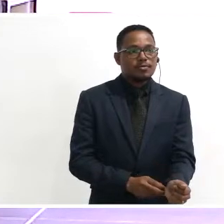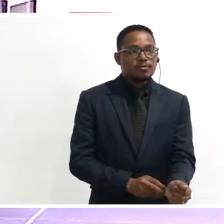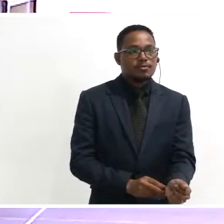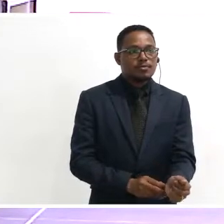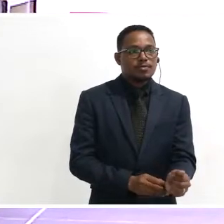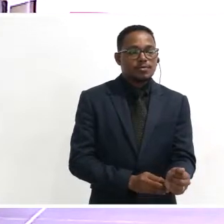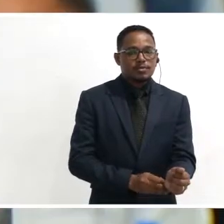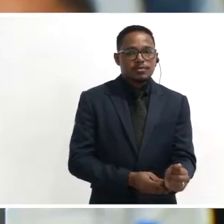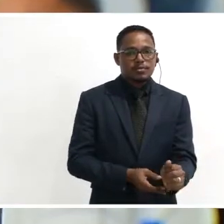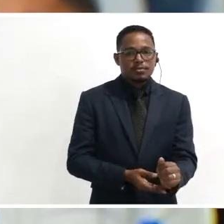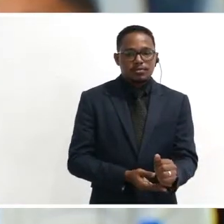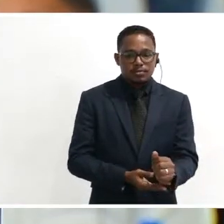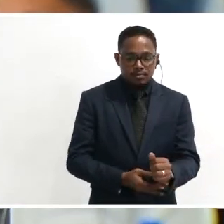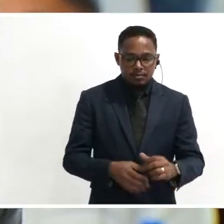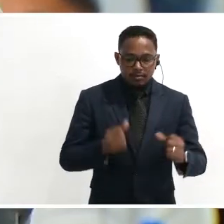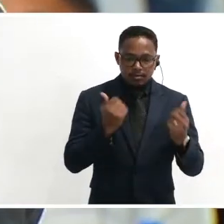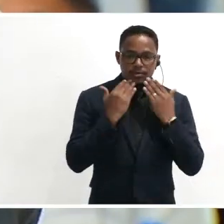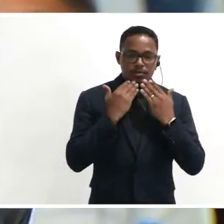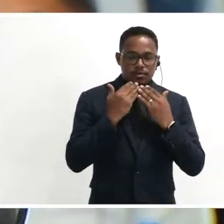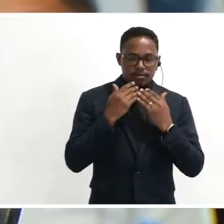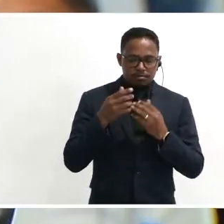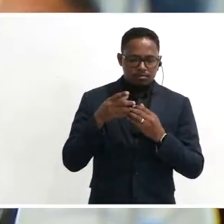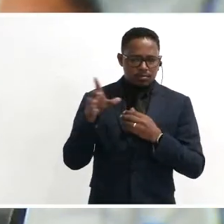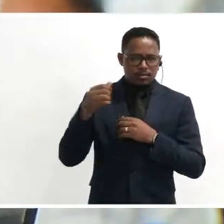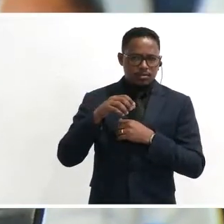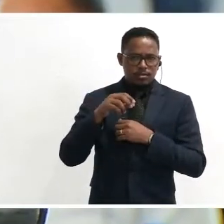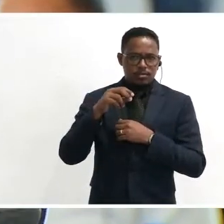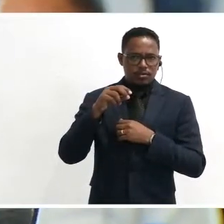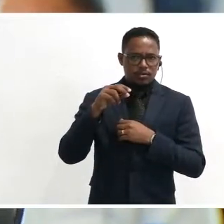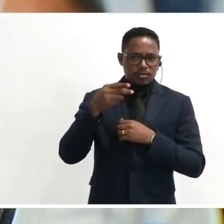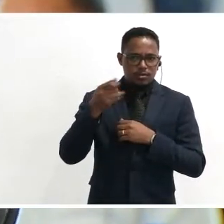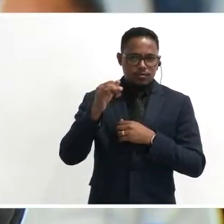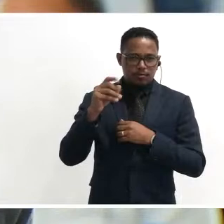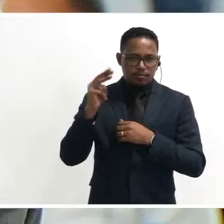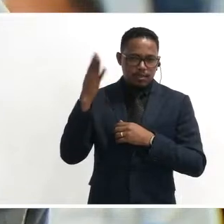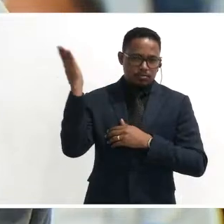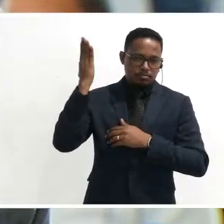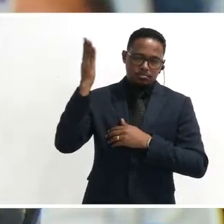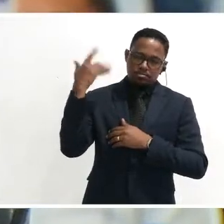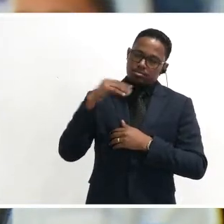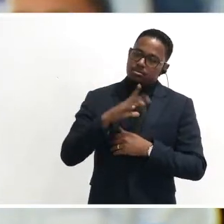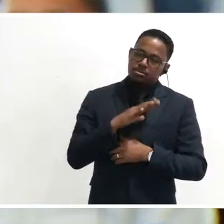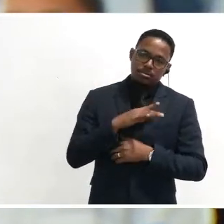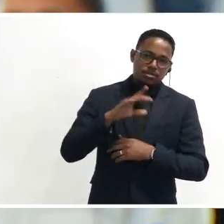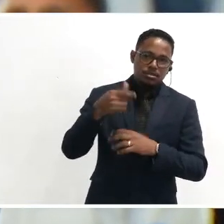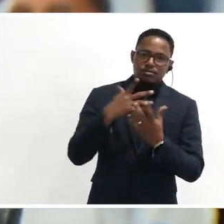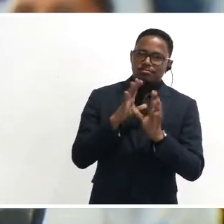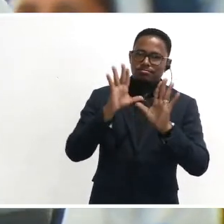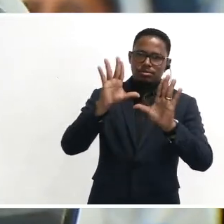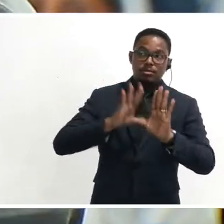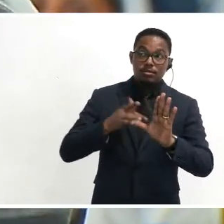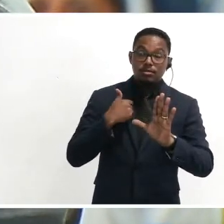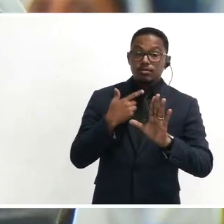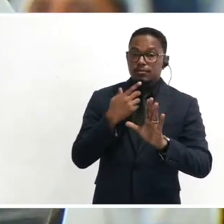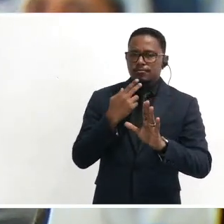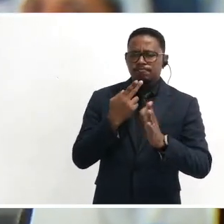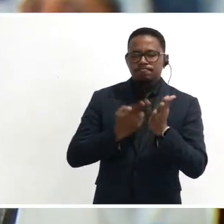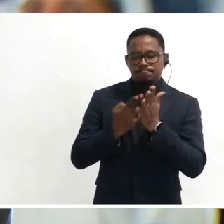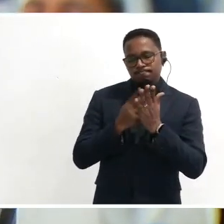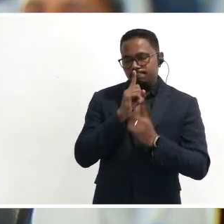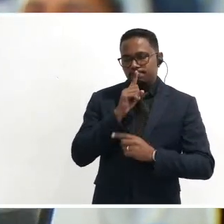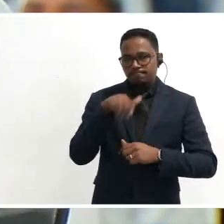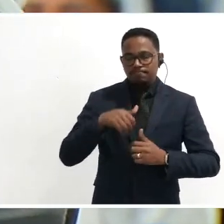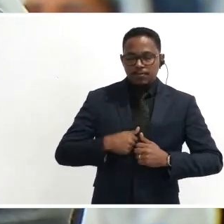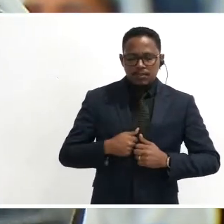much, Mr. Hoffman, for your conference. Very, very good, to be honest. I have a question. In the IT side and information